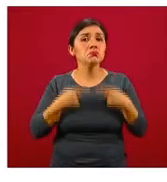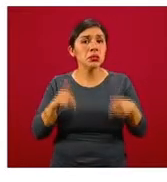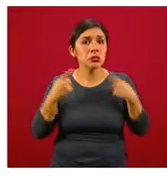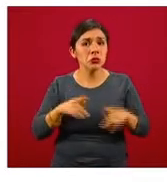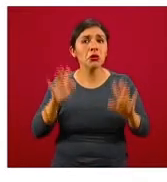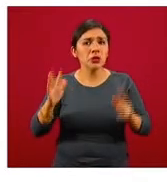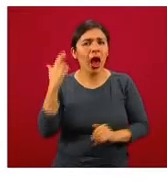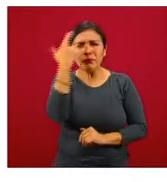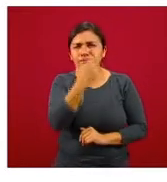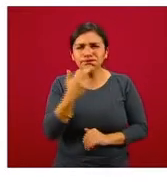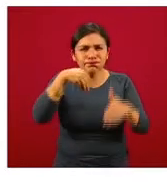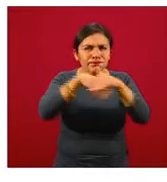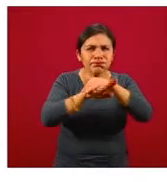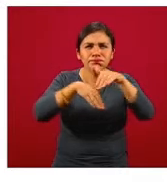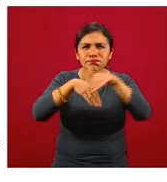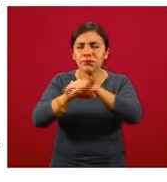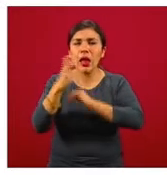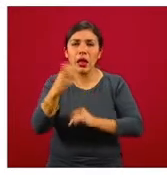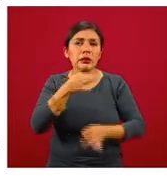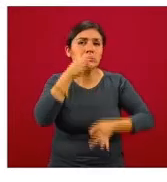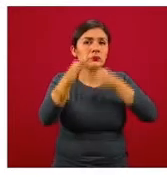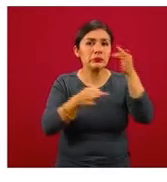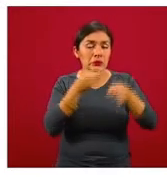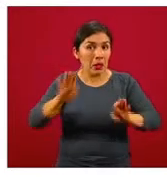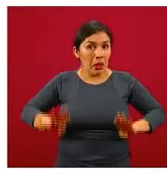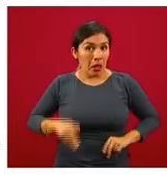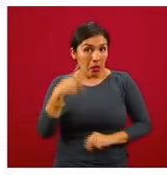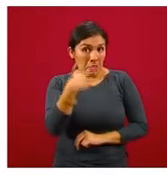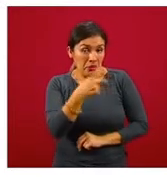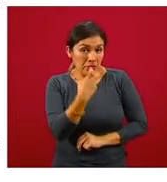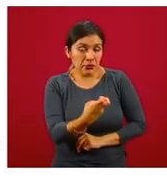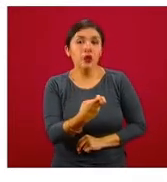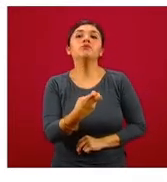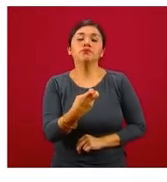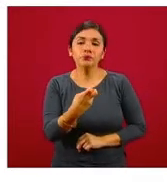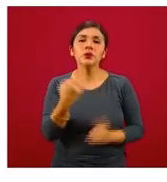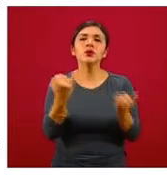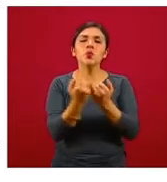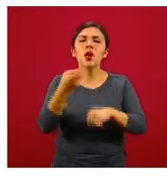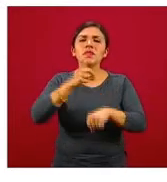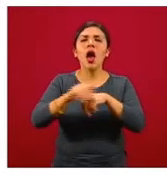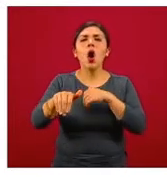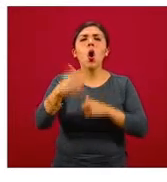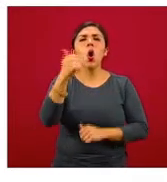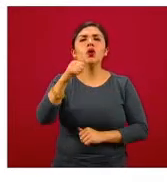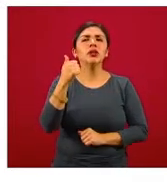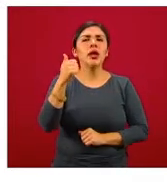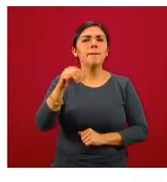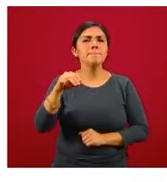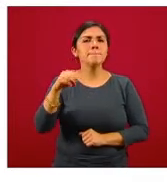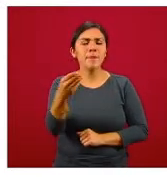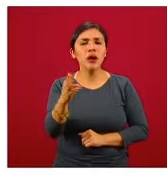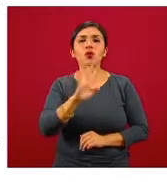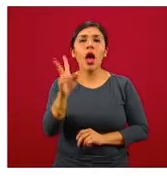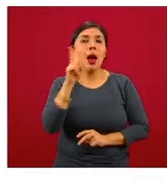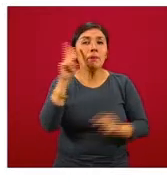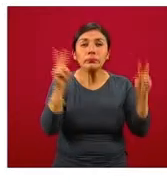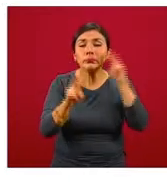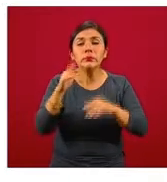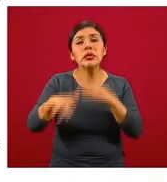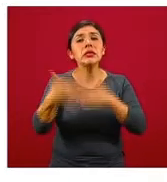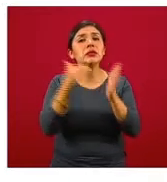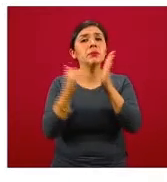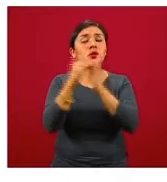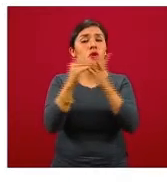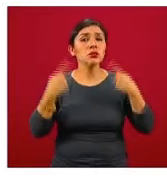consequences for revisaron having COVID esta if you're publicación so that particularmente. La publication conferencia de prensa del 11 de mayo particularly alcanzó a más de 15 has millones de been seen personas by many, many